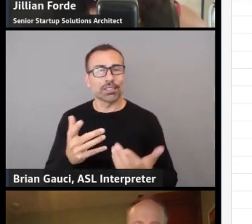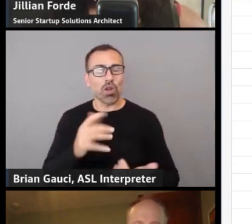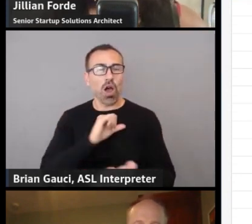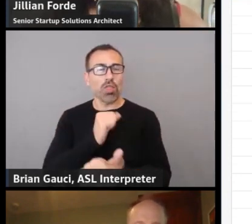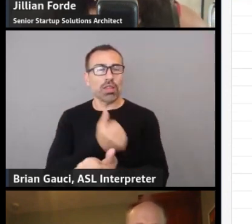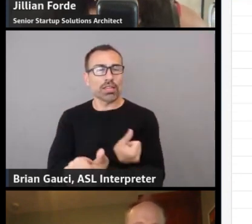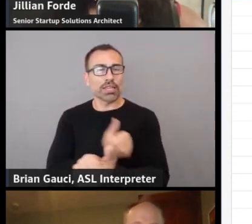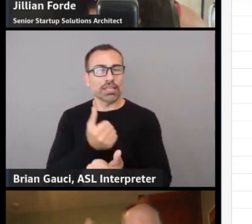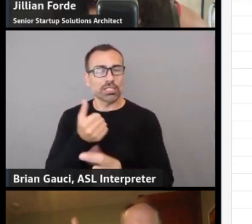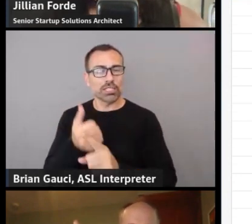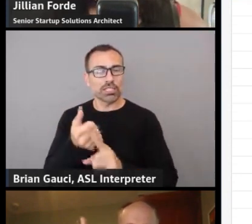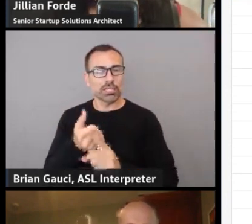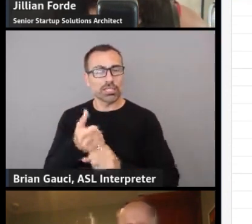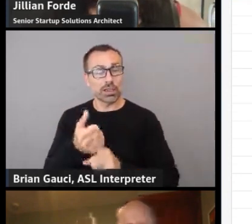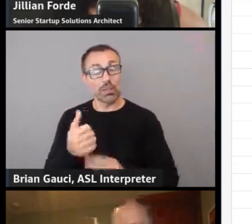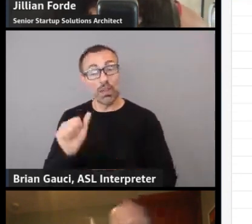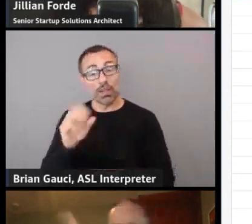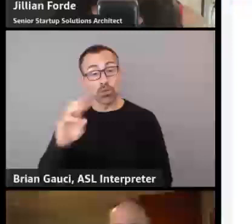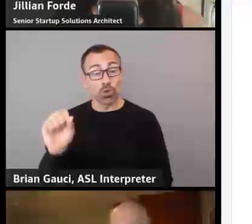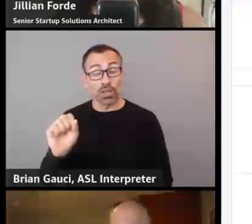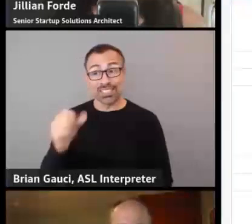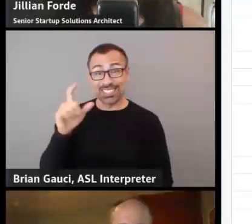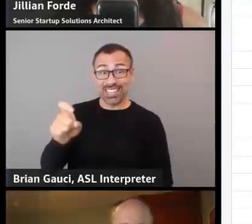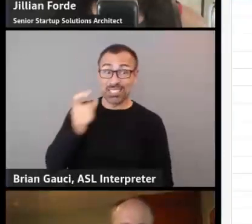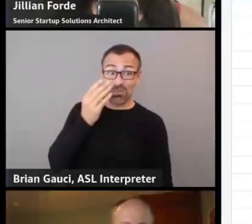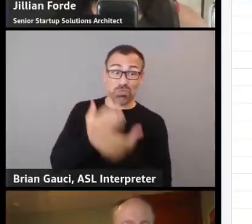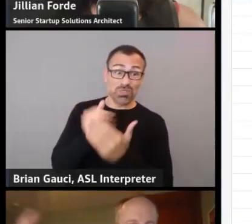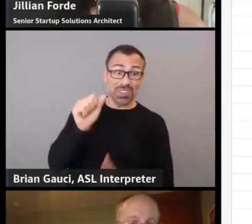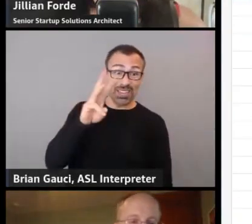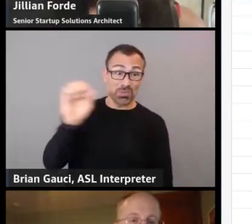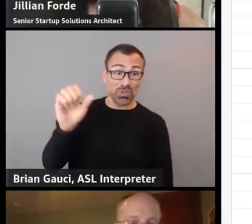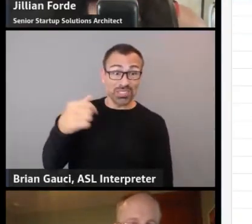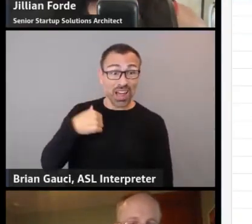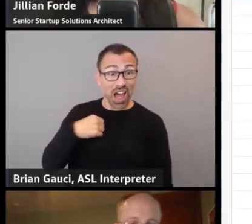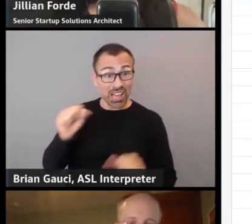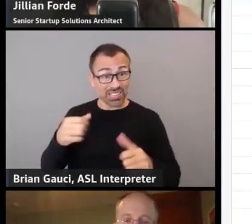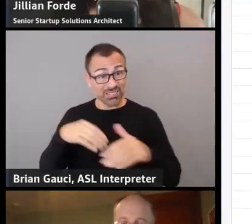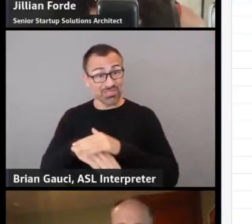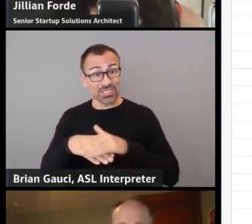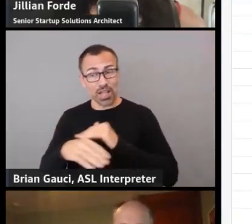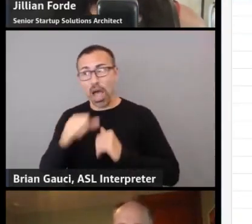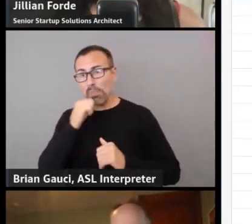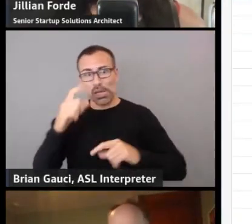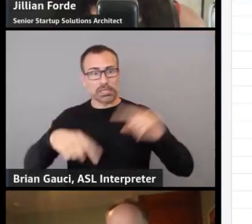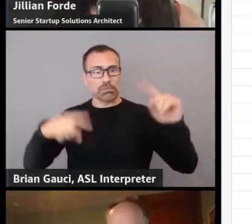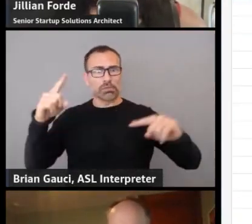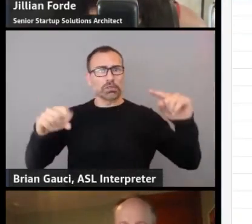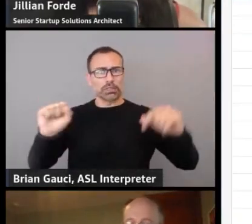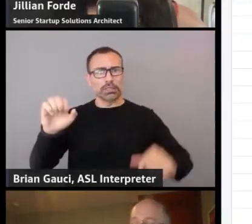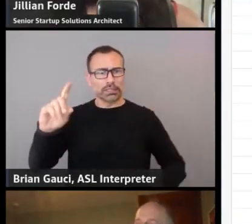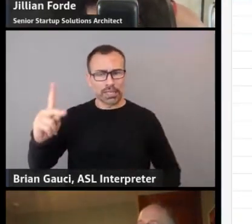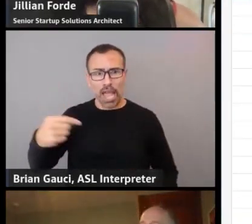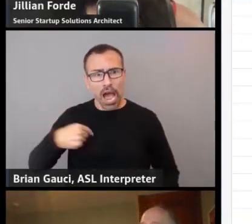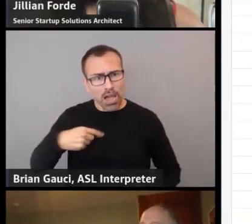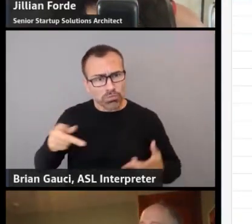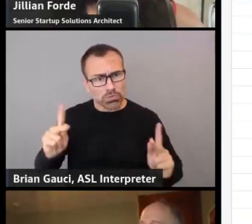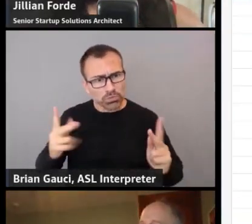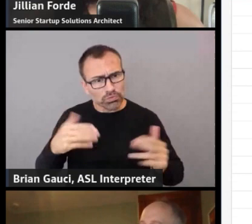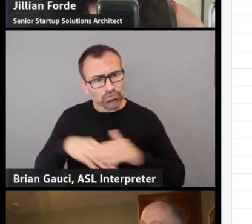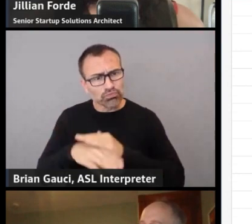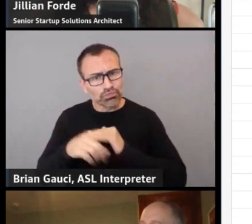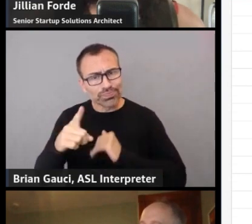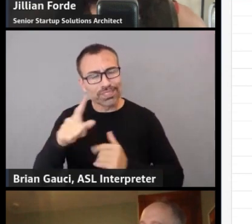AWS? Because it has to prove to AWS, I'm allowed to access you. I'm not some random SAP system. I'm the one that's allowed to access this particular